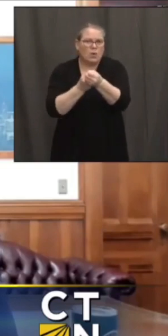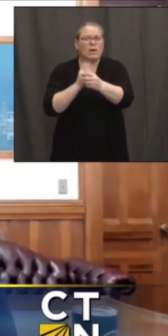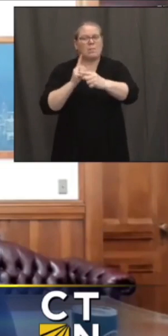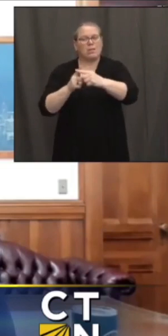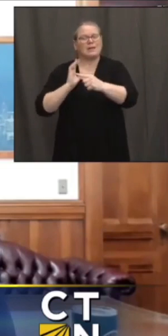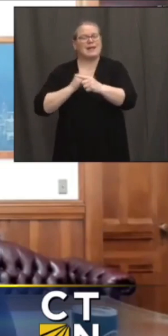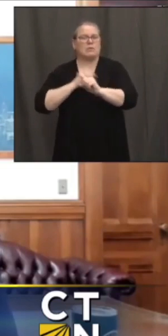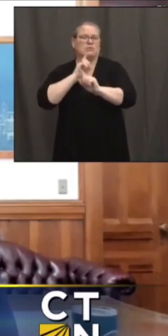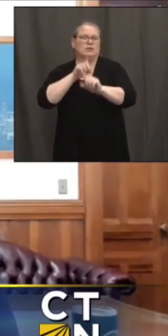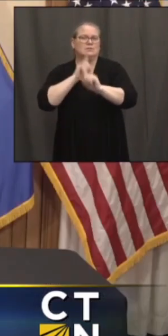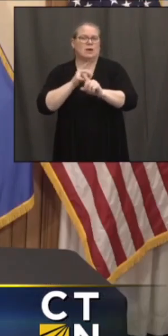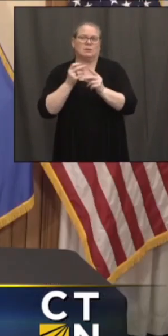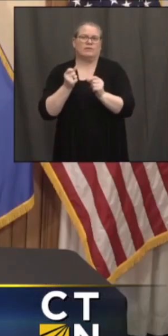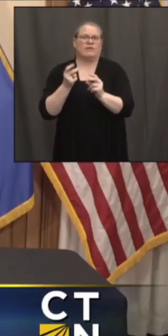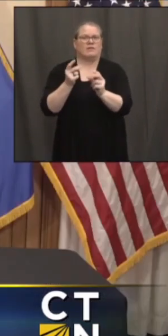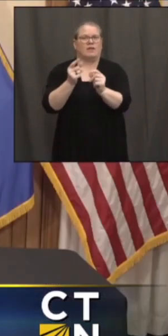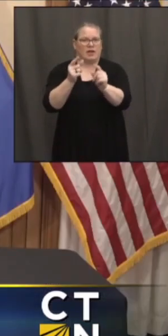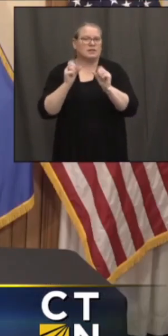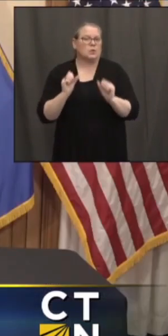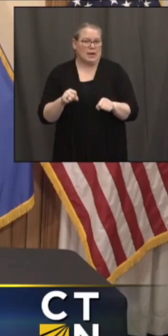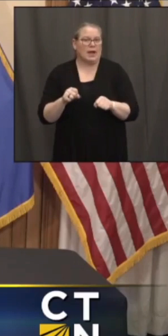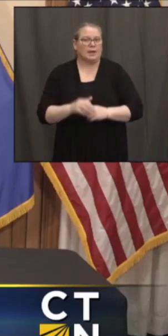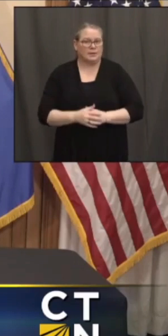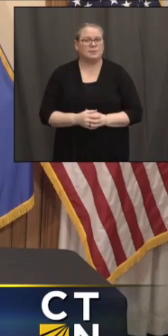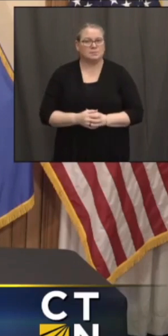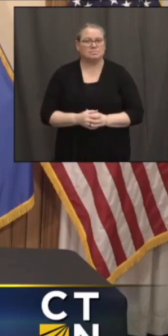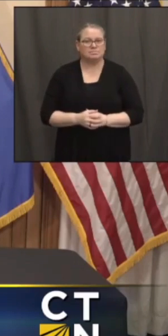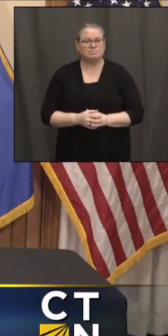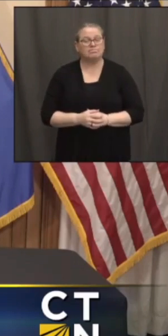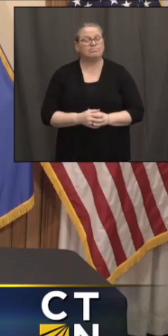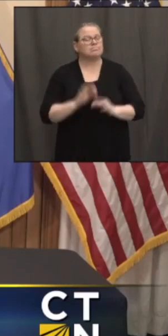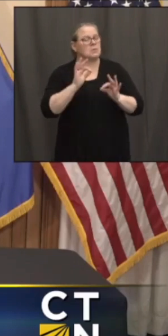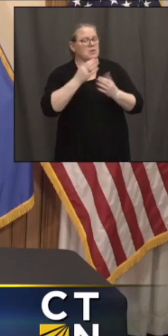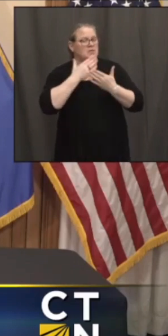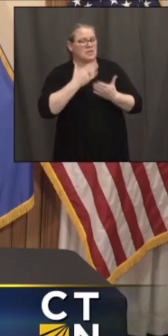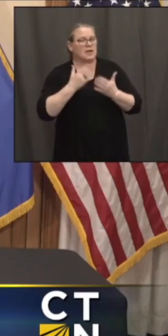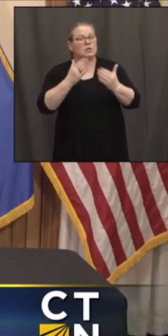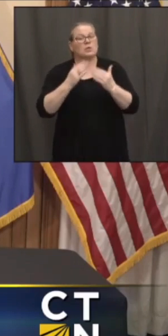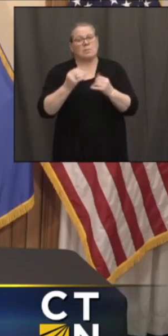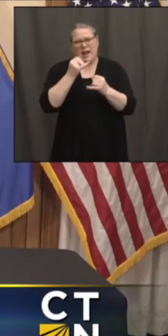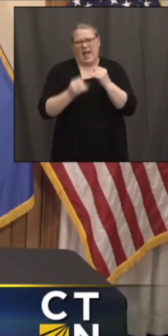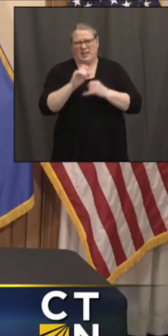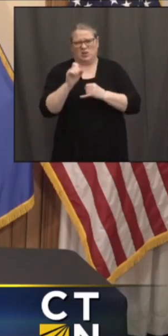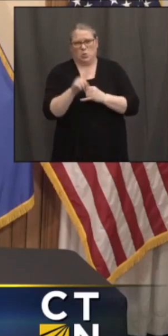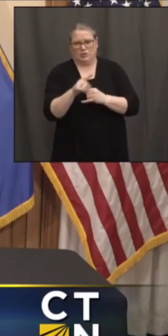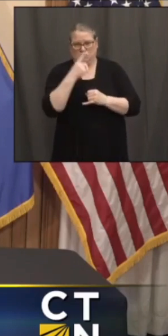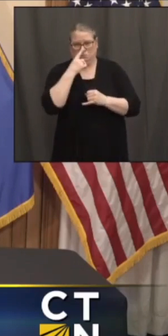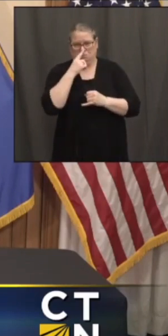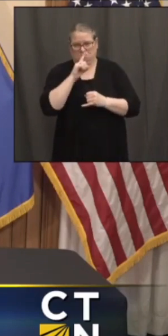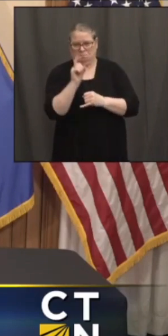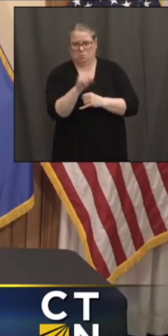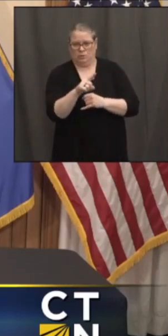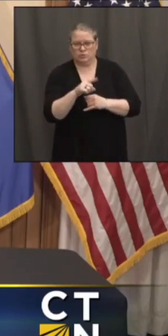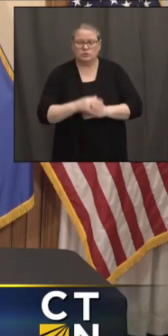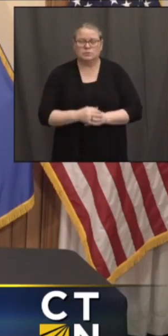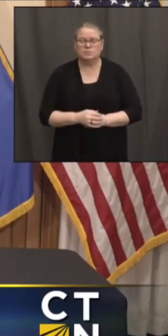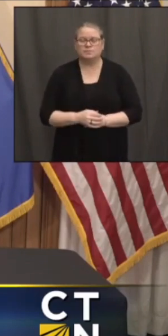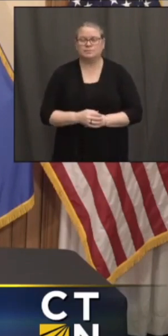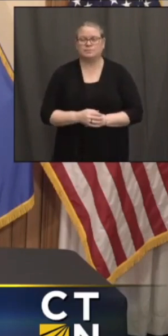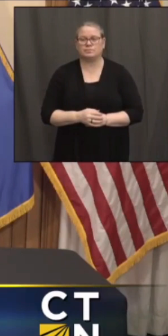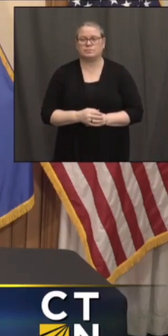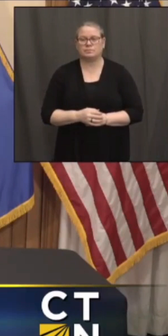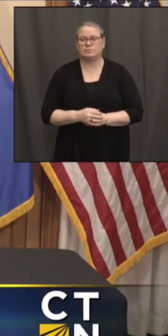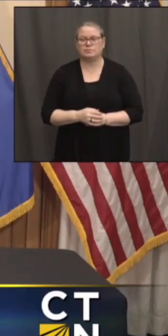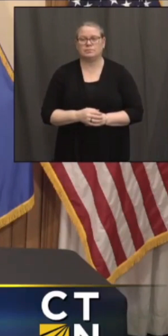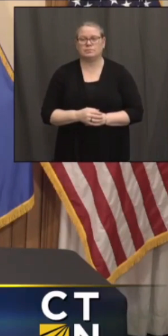that we have during this emergency. Perfect. Thank you. And my last one, if I may, now that we're getting closer to